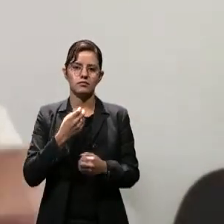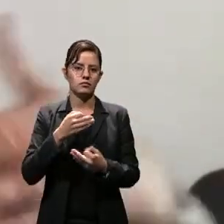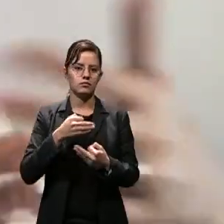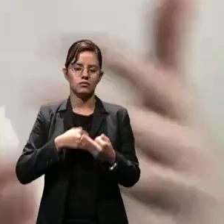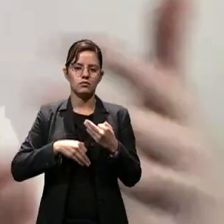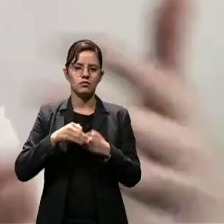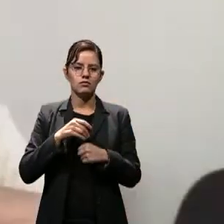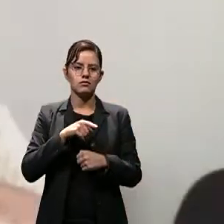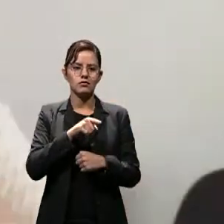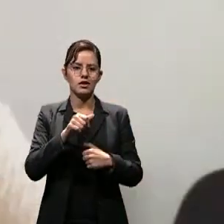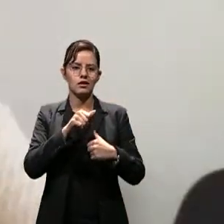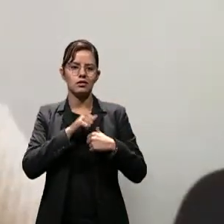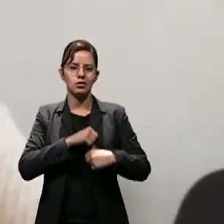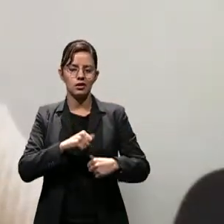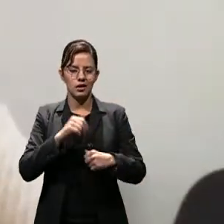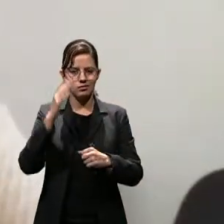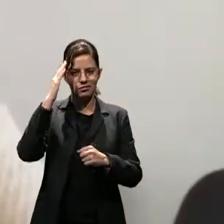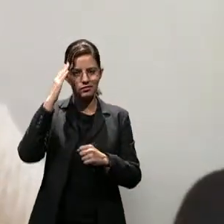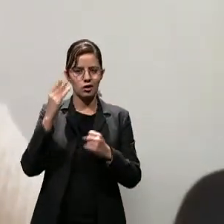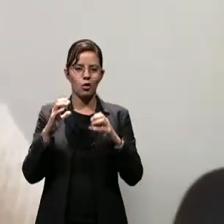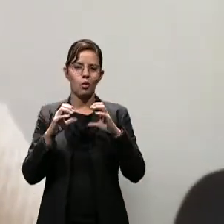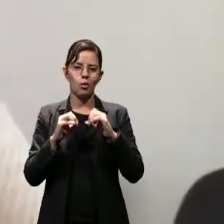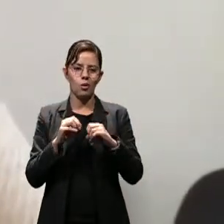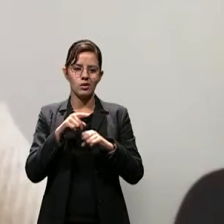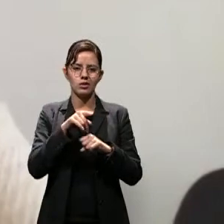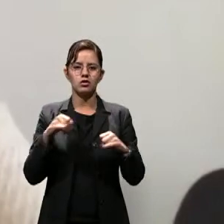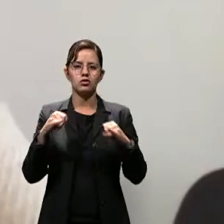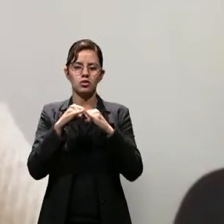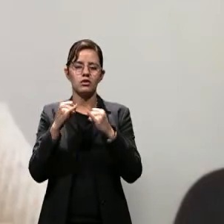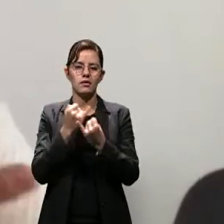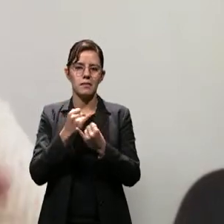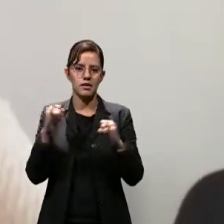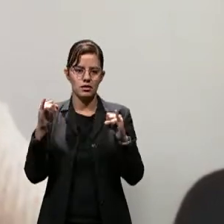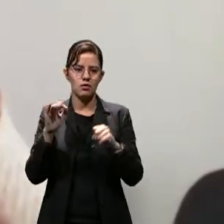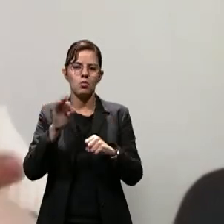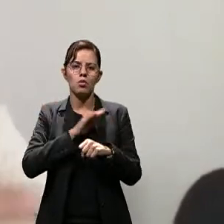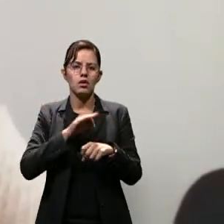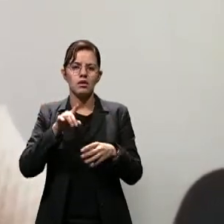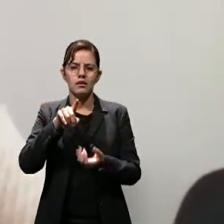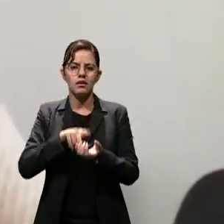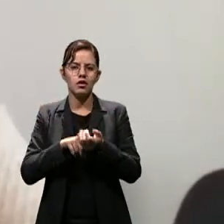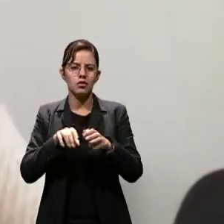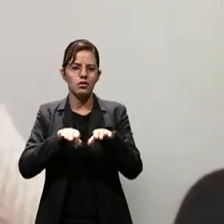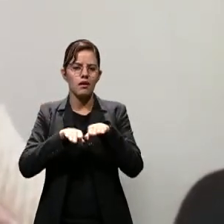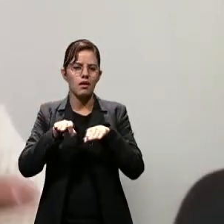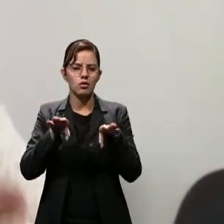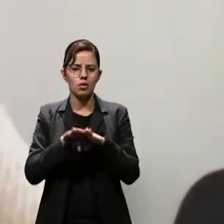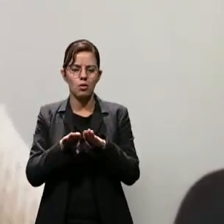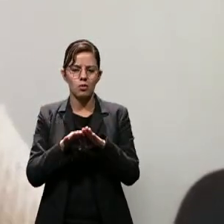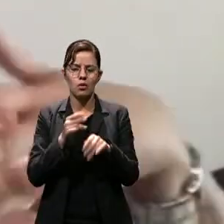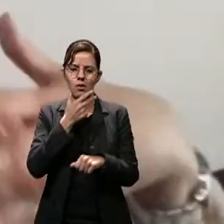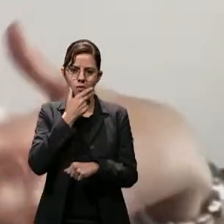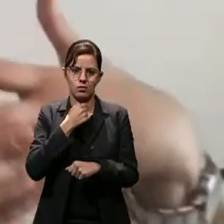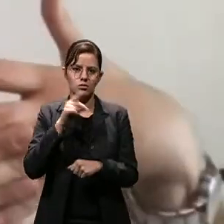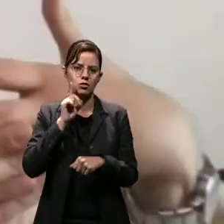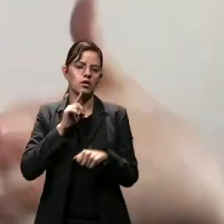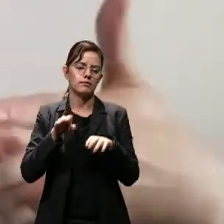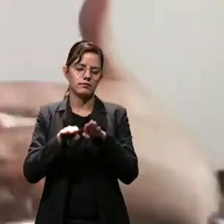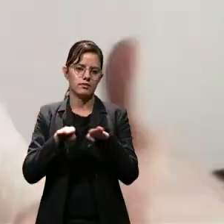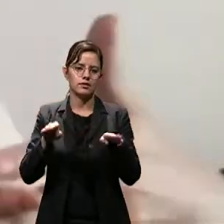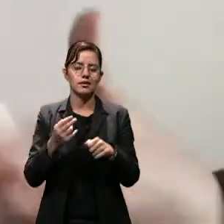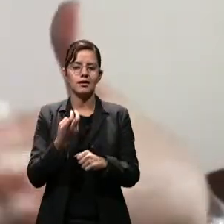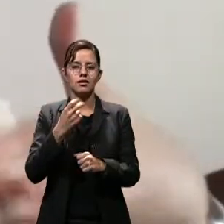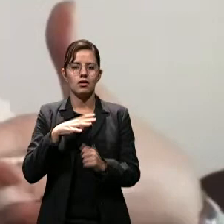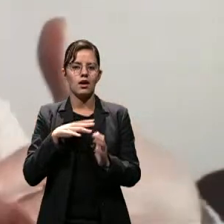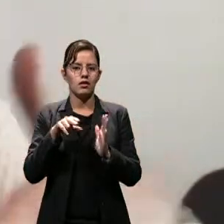executive or whatever, and the autonomous bodies are integrated in with parity.